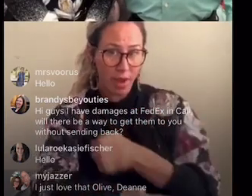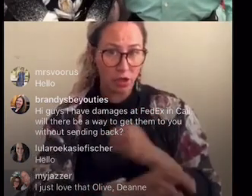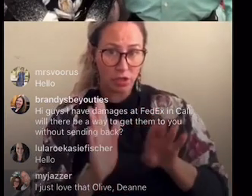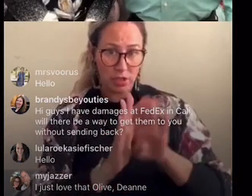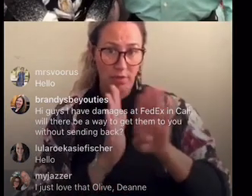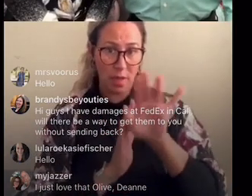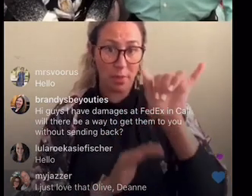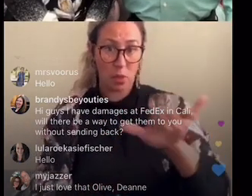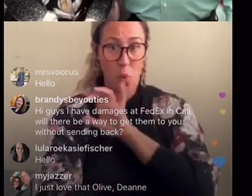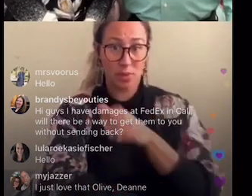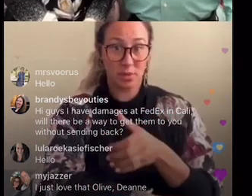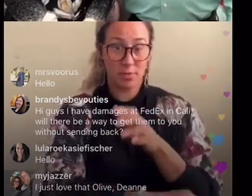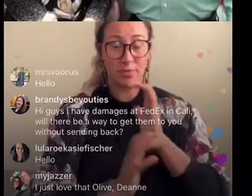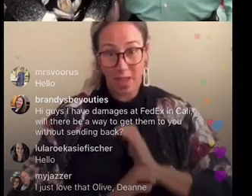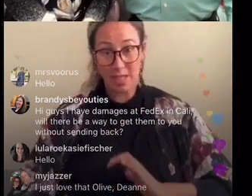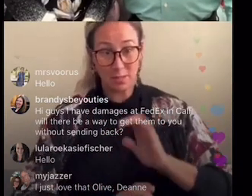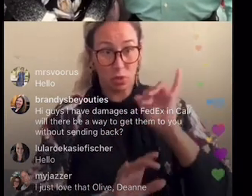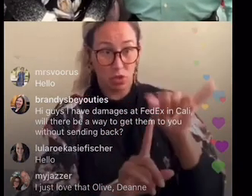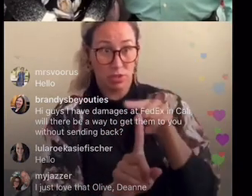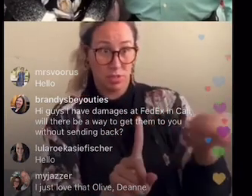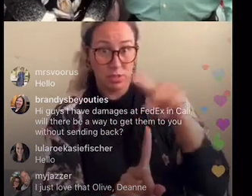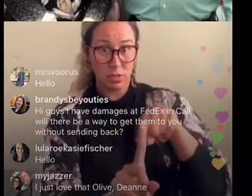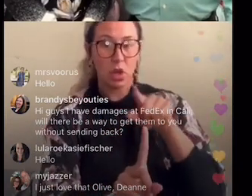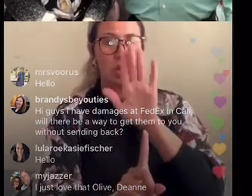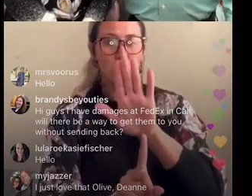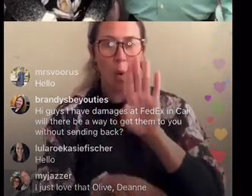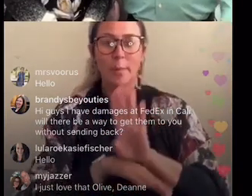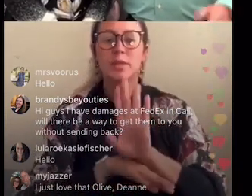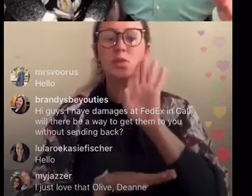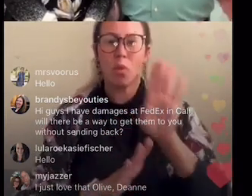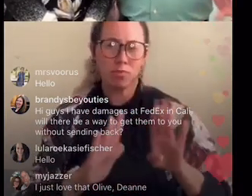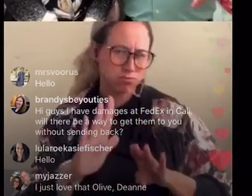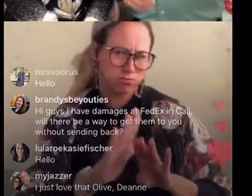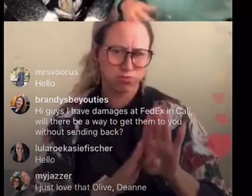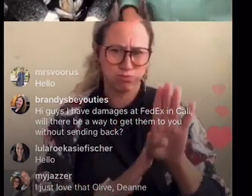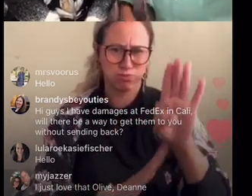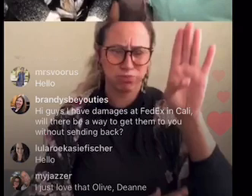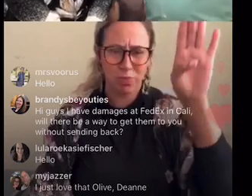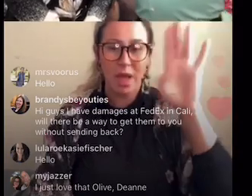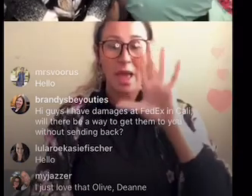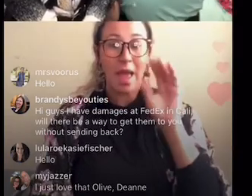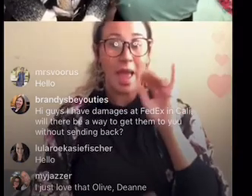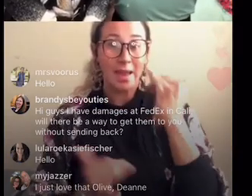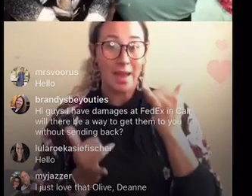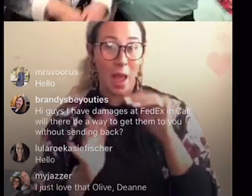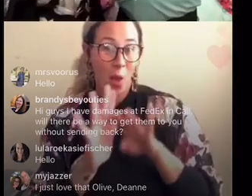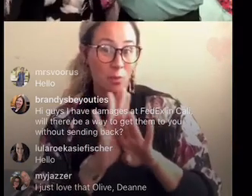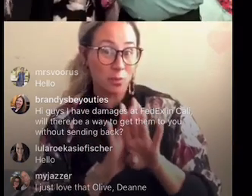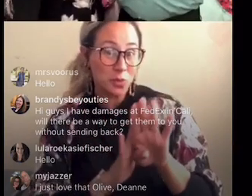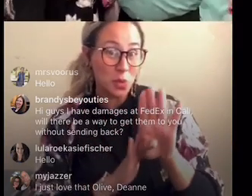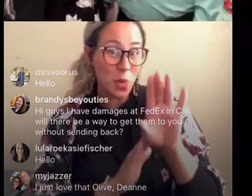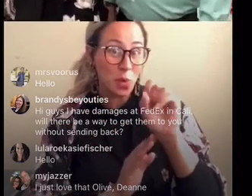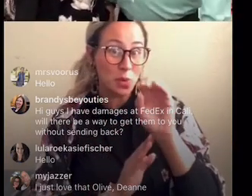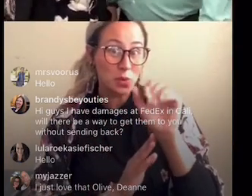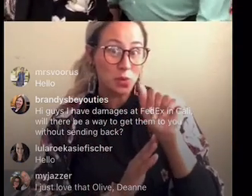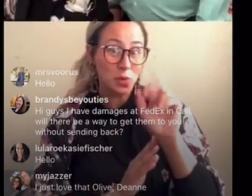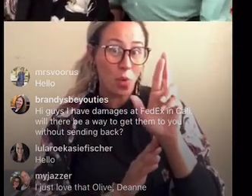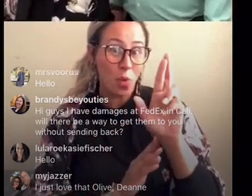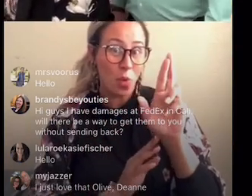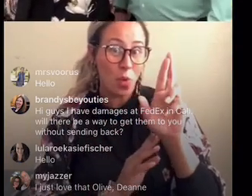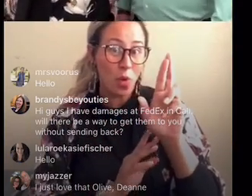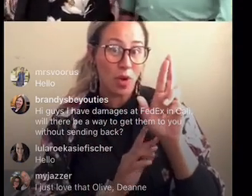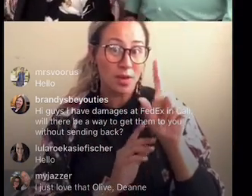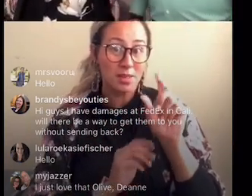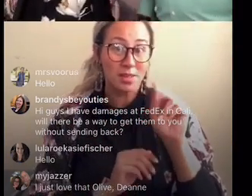those customers, your business will soar. And speaking of soaring, Deanne. Well, no, I wanted to say something, and